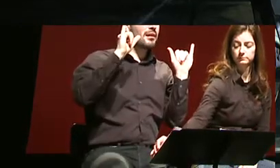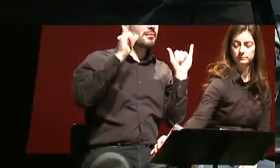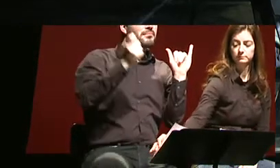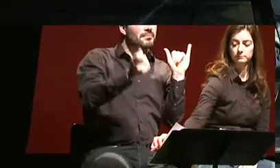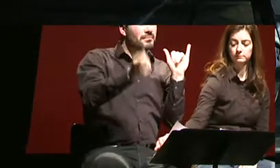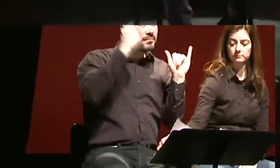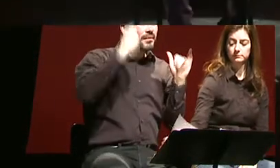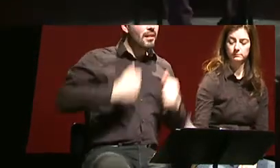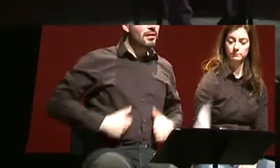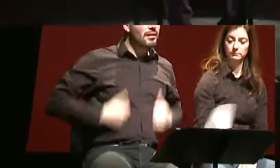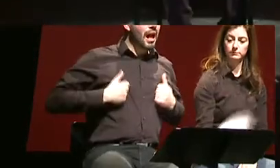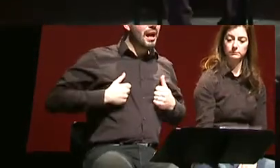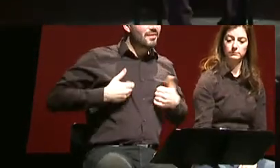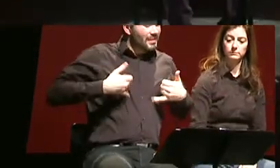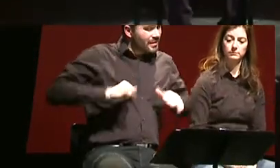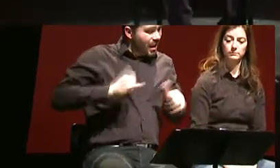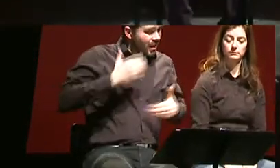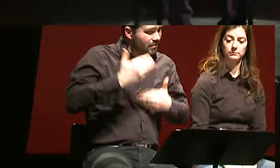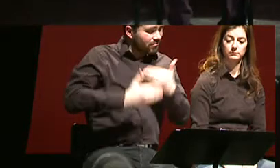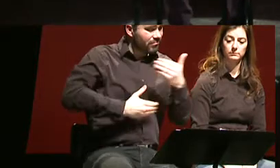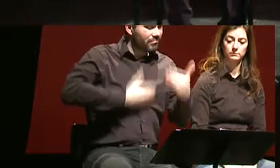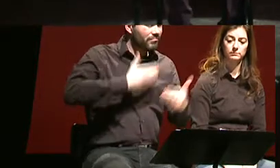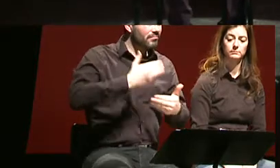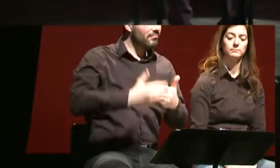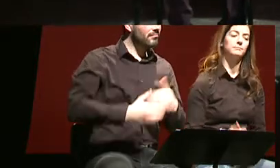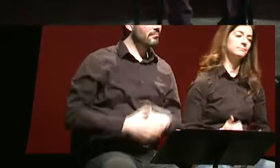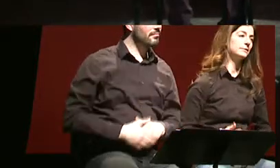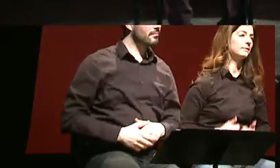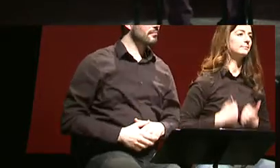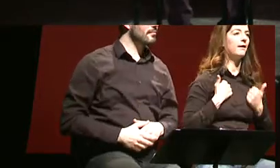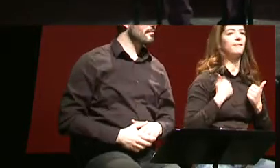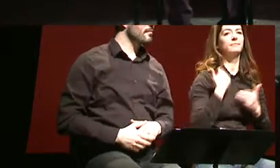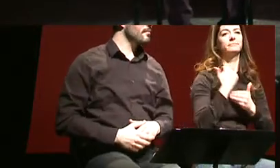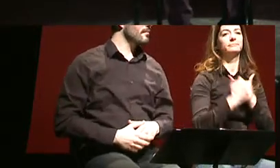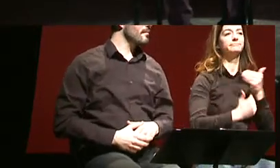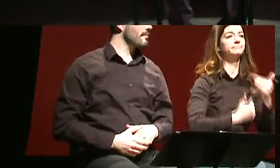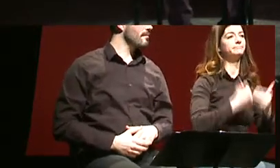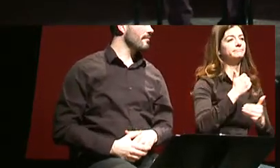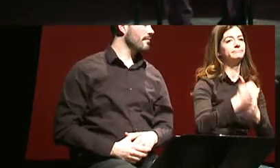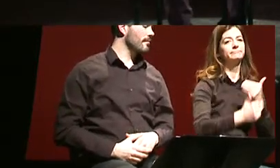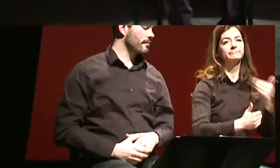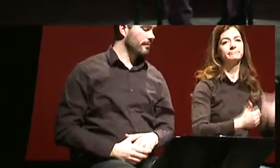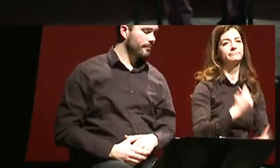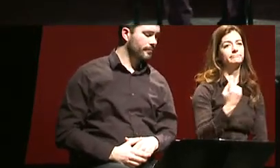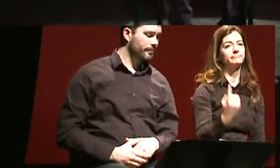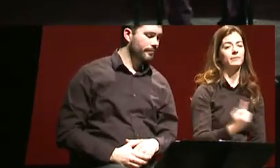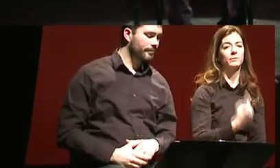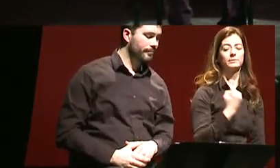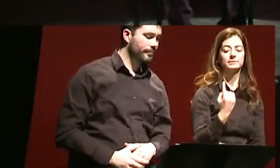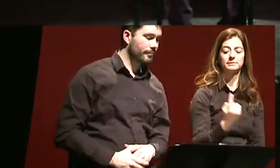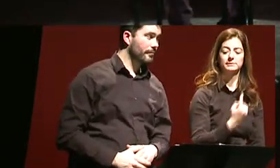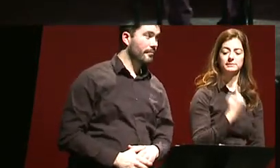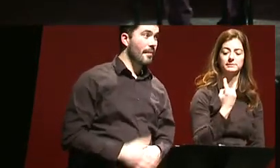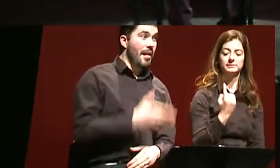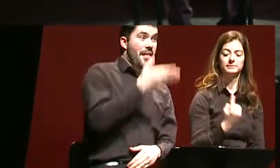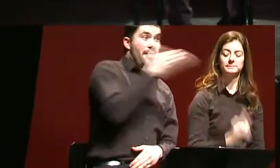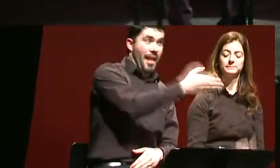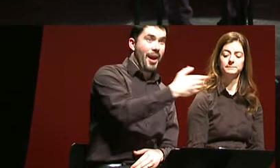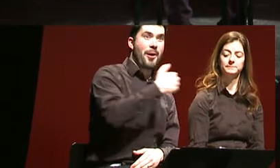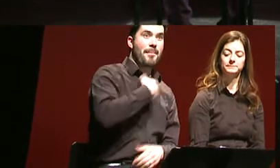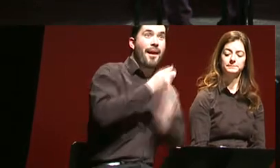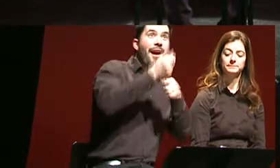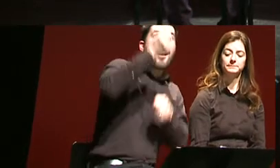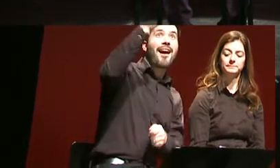Yet, life goes on. Life goes on. Life always goes on. And I can fly a